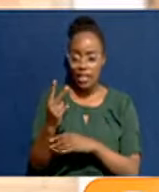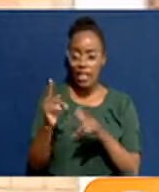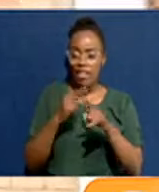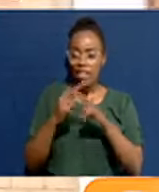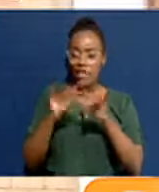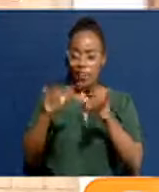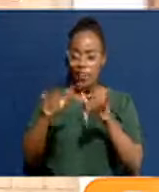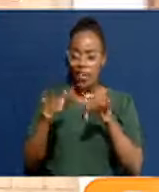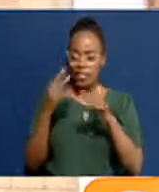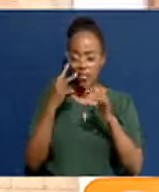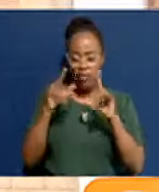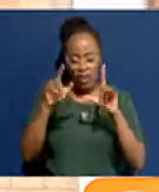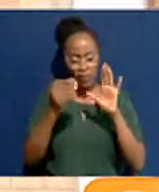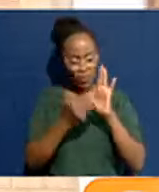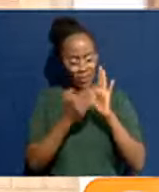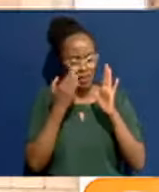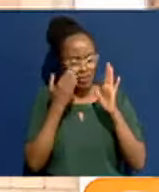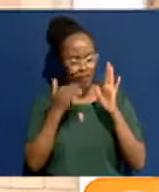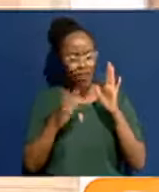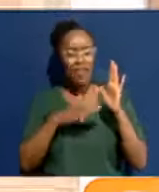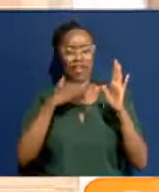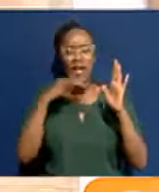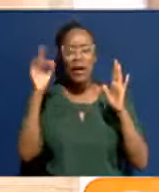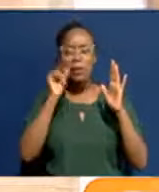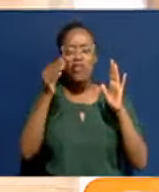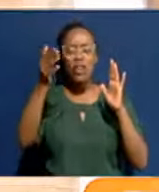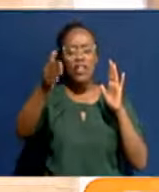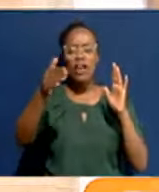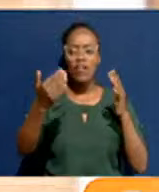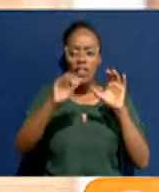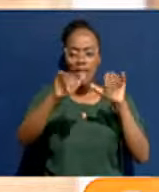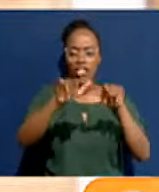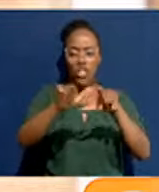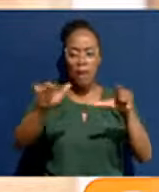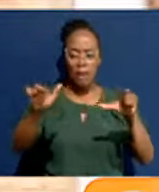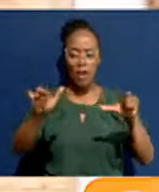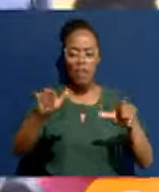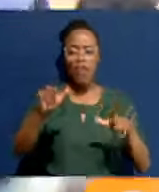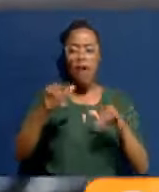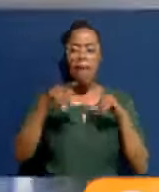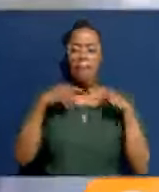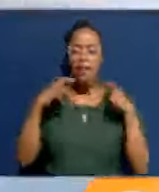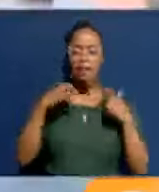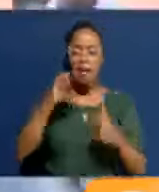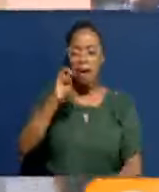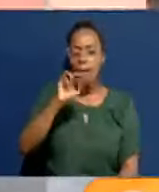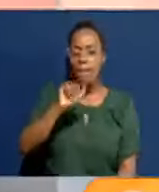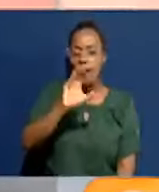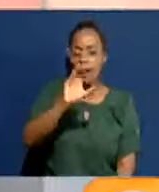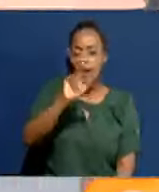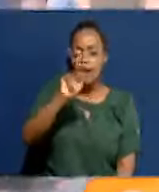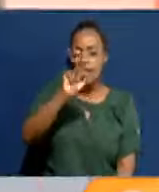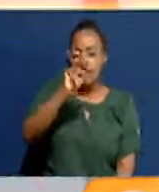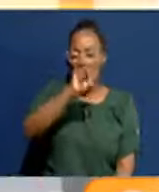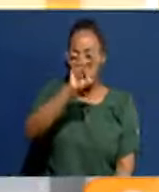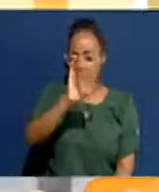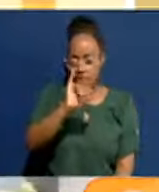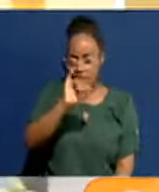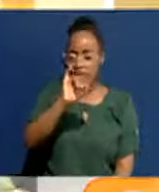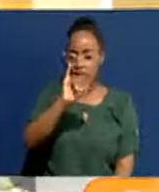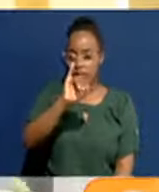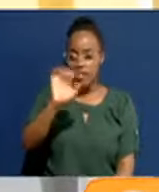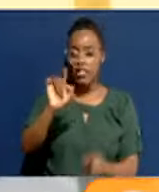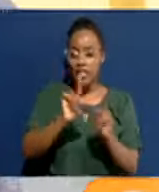unakuja kuonyeshwa picha, huyu mtu fulani basi alikufa huko kwa hilo shamba la Pastor Mackenzie. This comes as families of believers who are